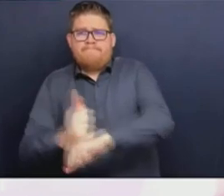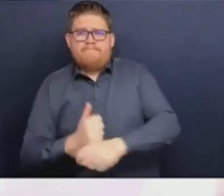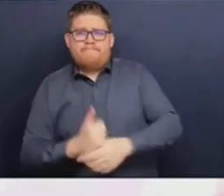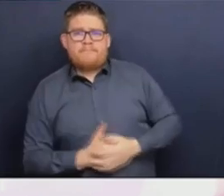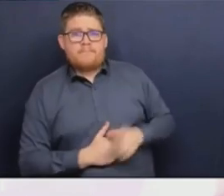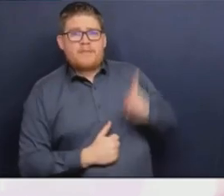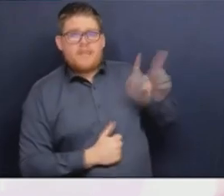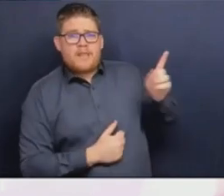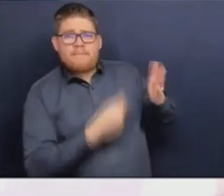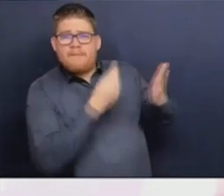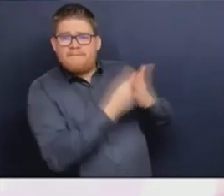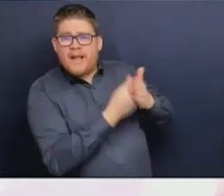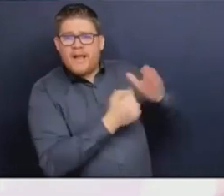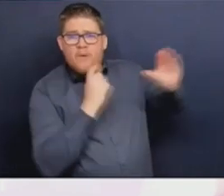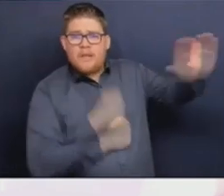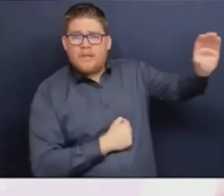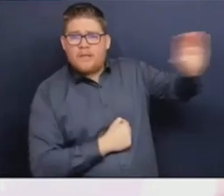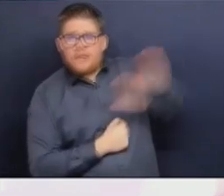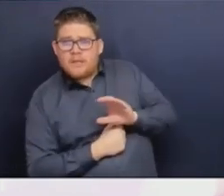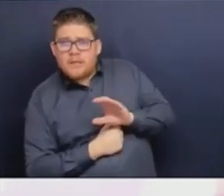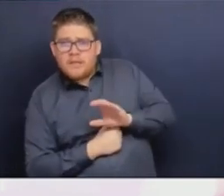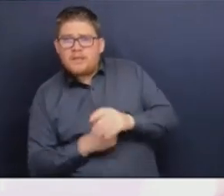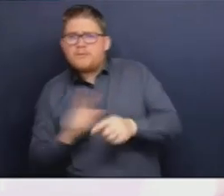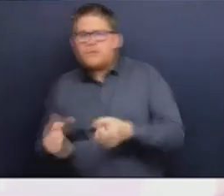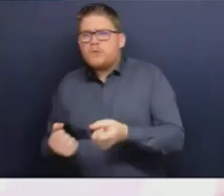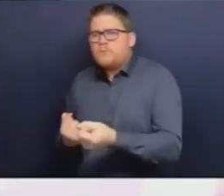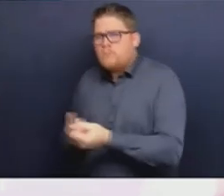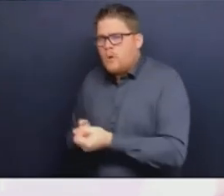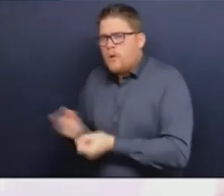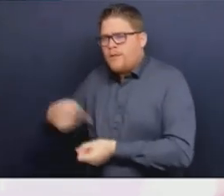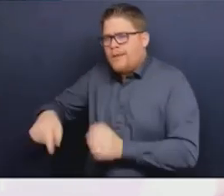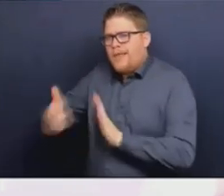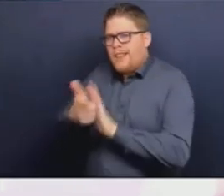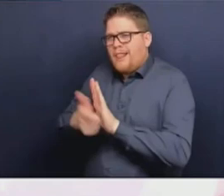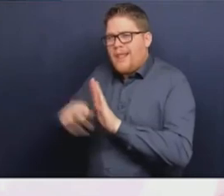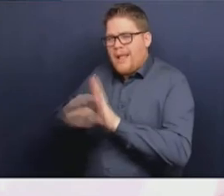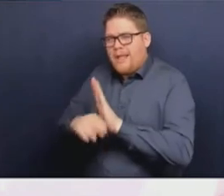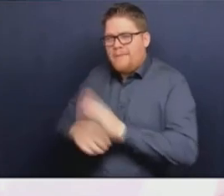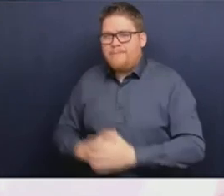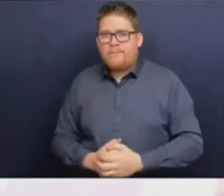without money and resources, this is just talk.